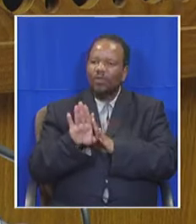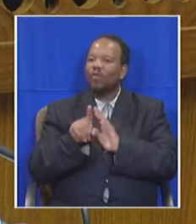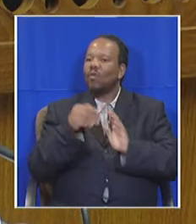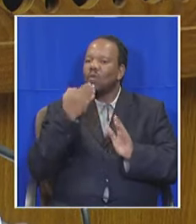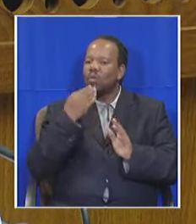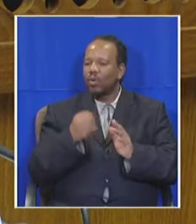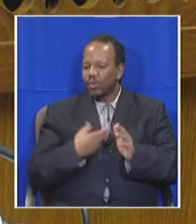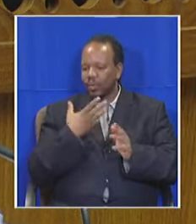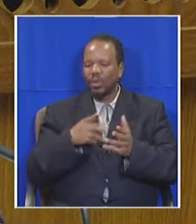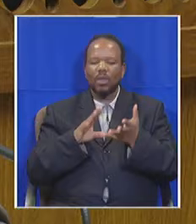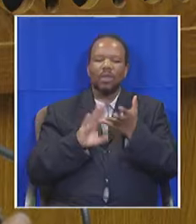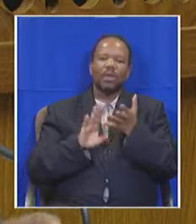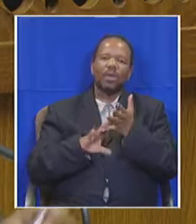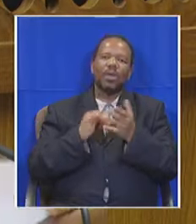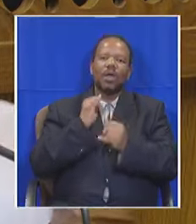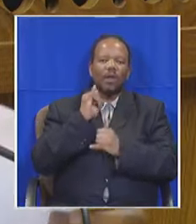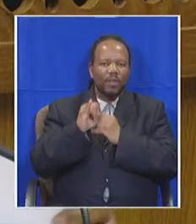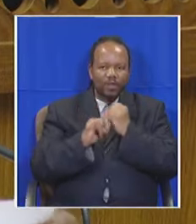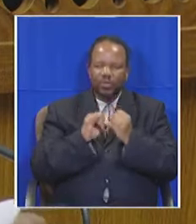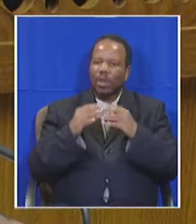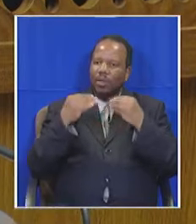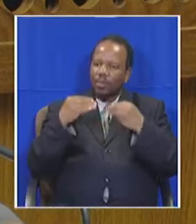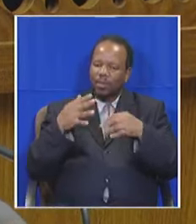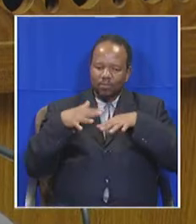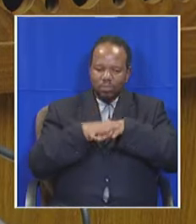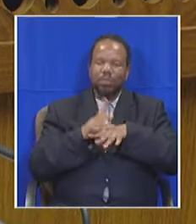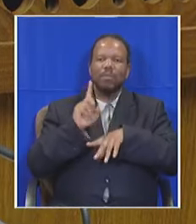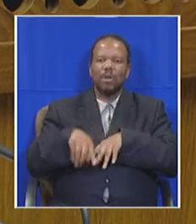and improving institutional and enterprise network.